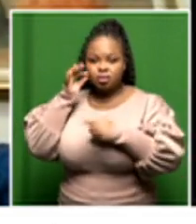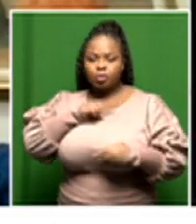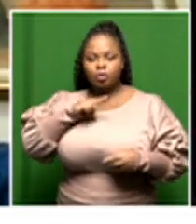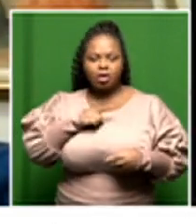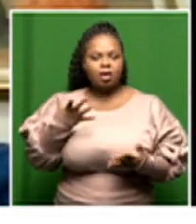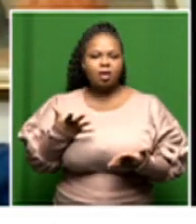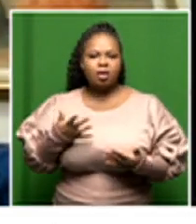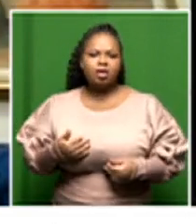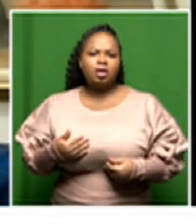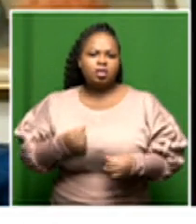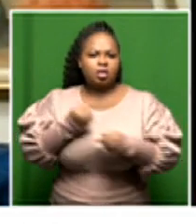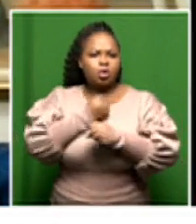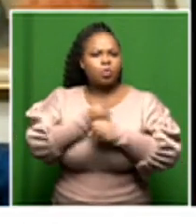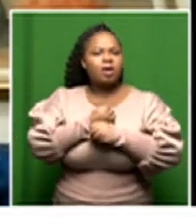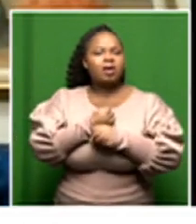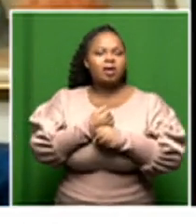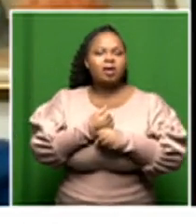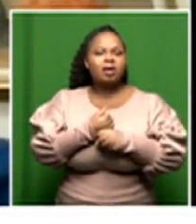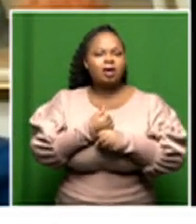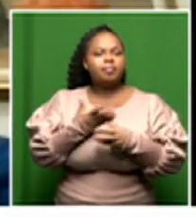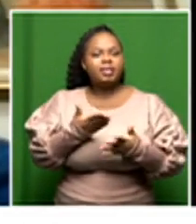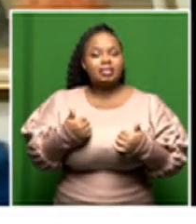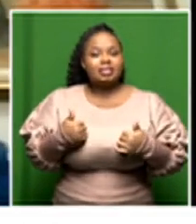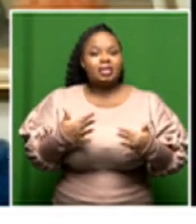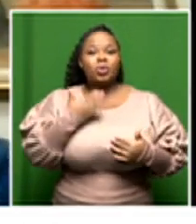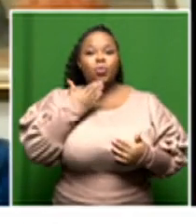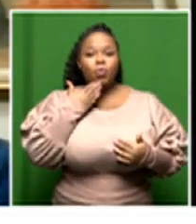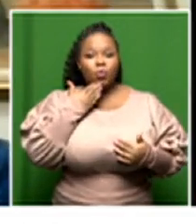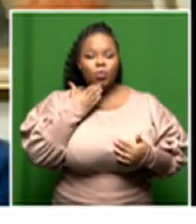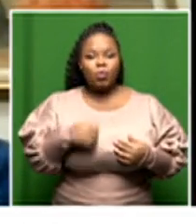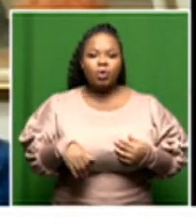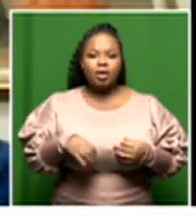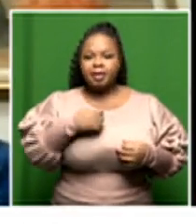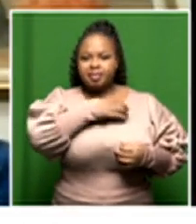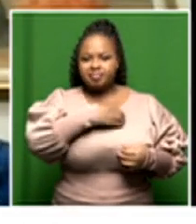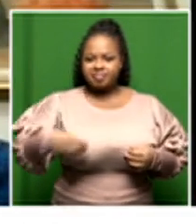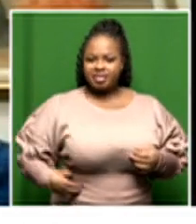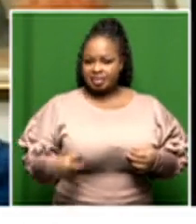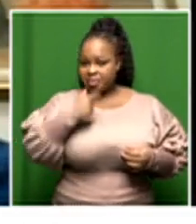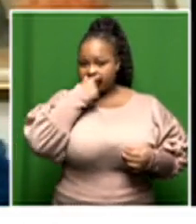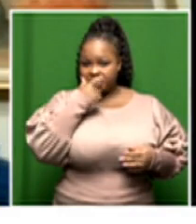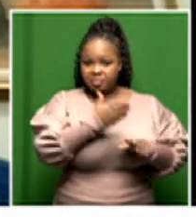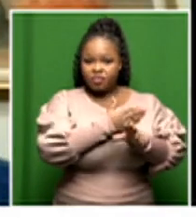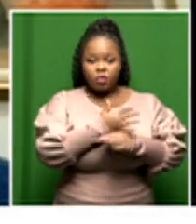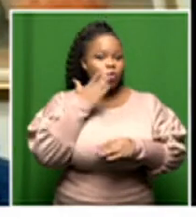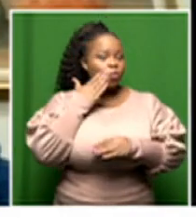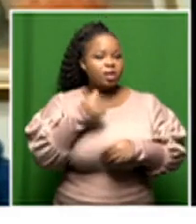work that was begun by President Ramaphosa as chair of the African Union when he